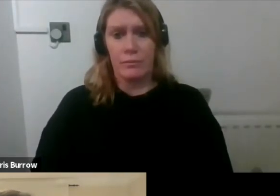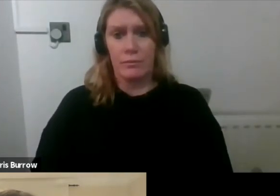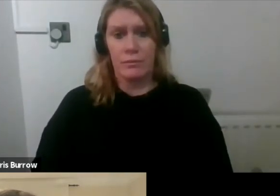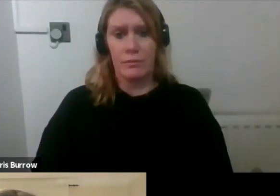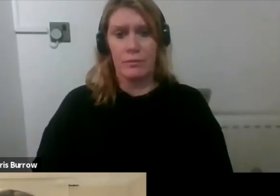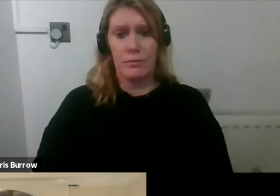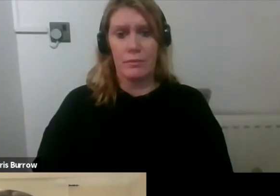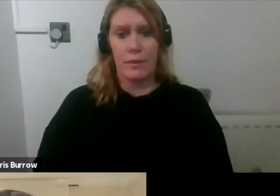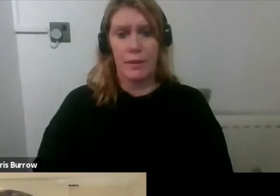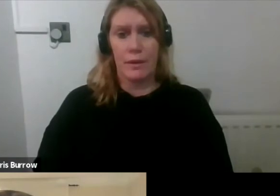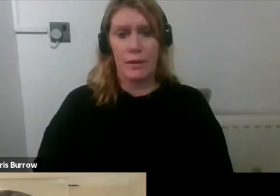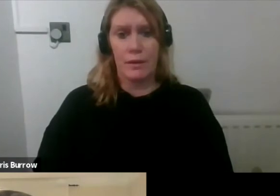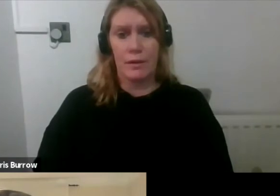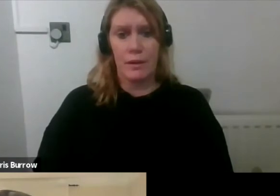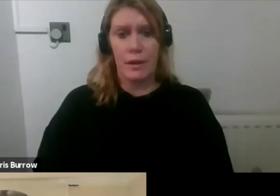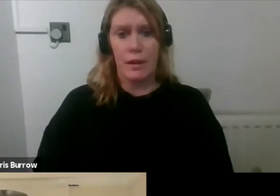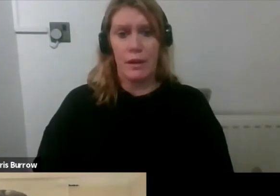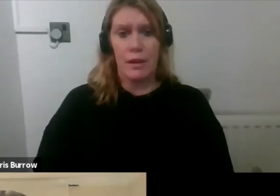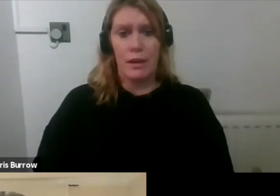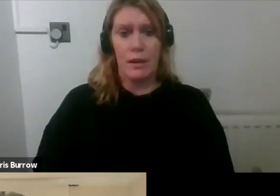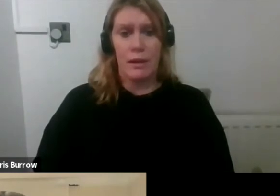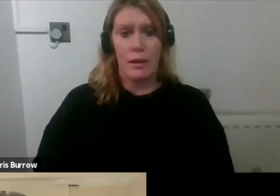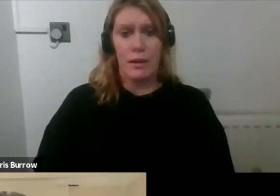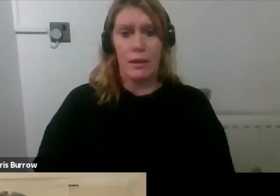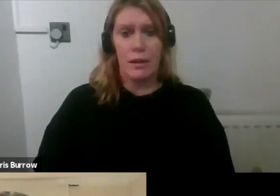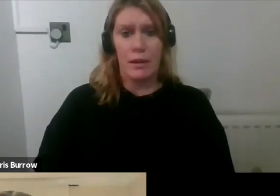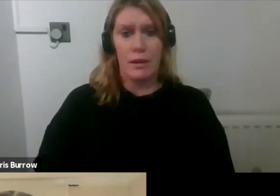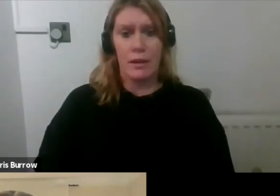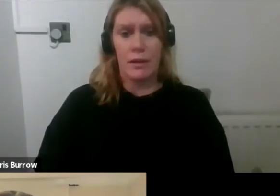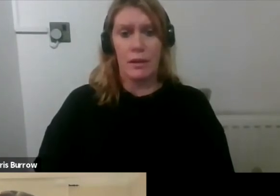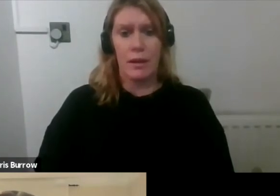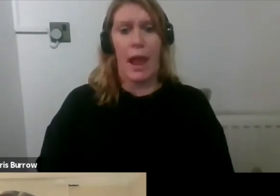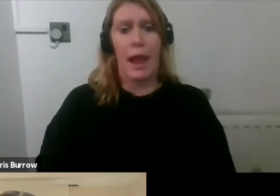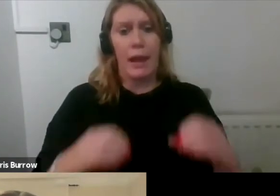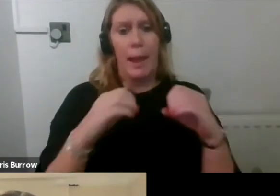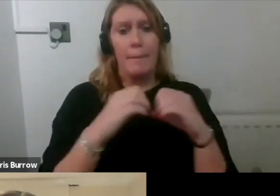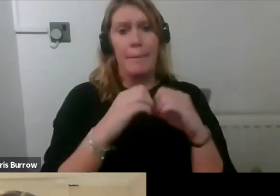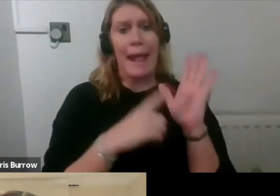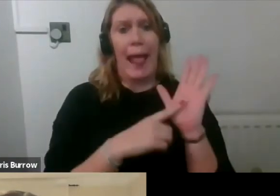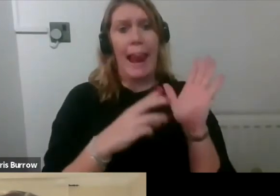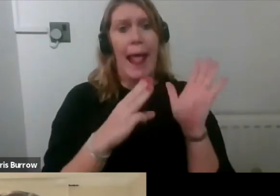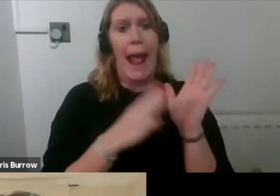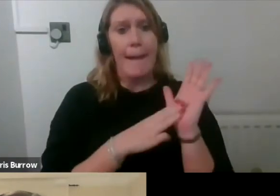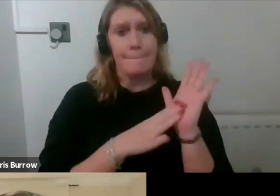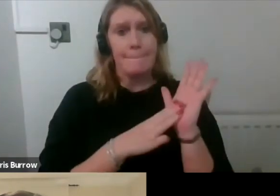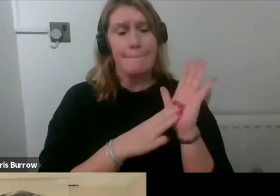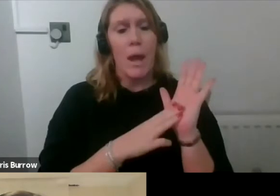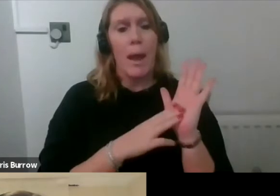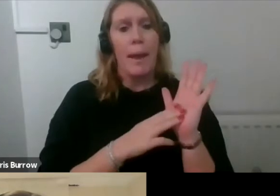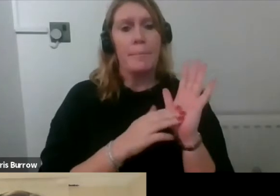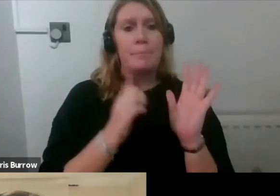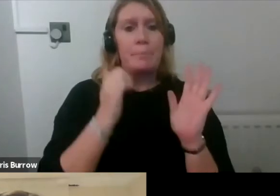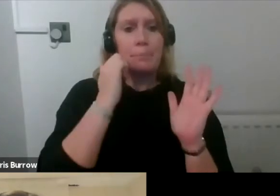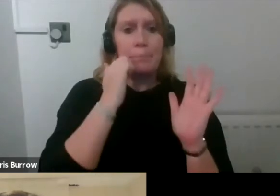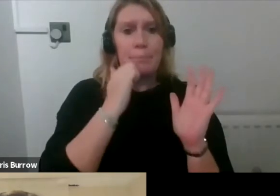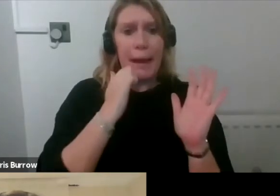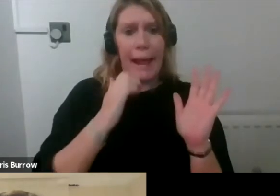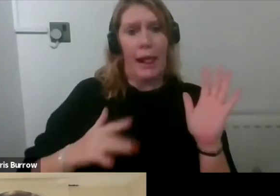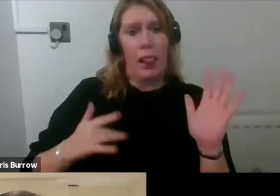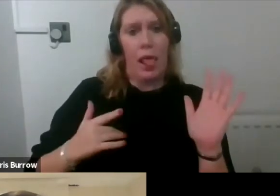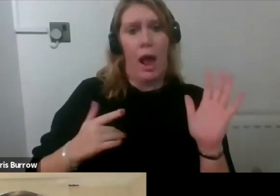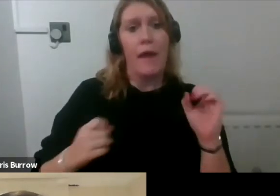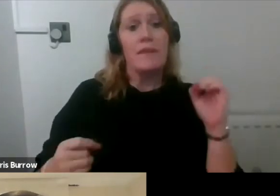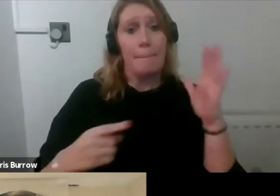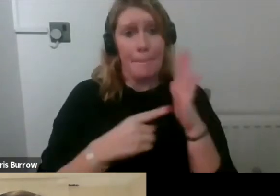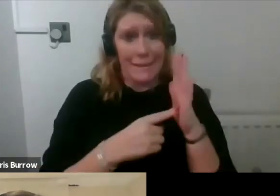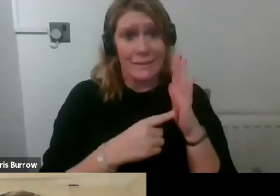been taking over the world this year, which has been astonishing to watch. And prior to that, we had